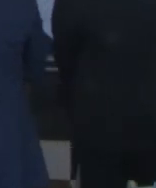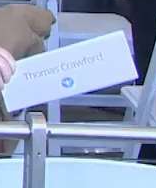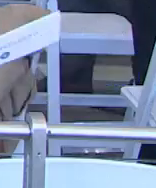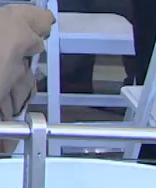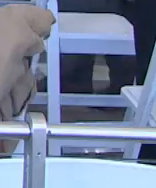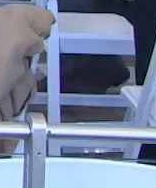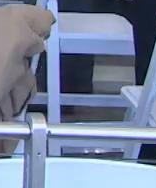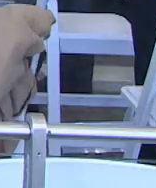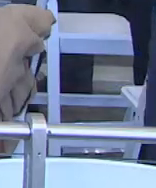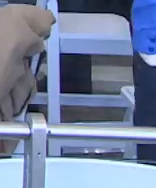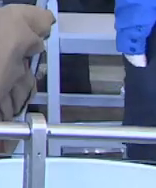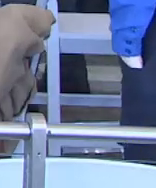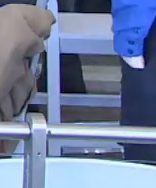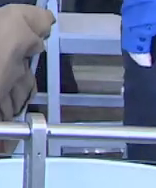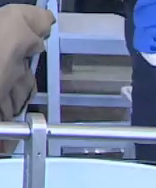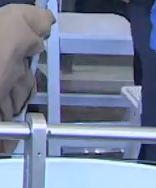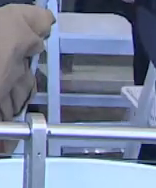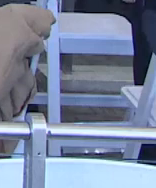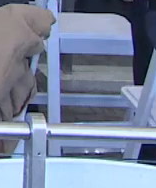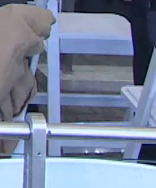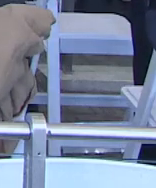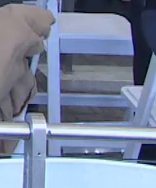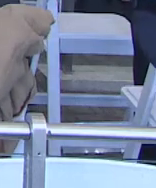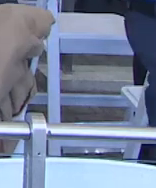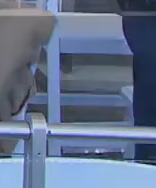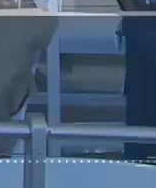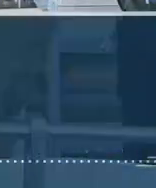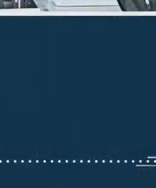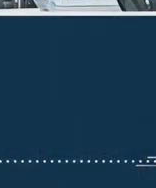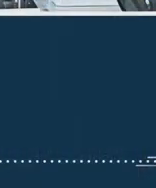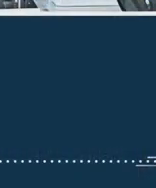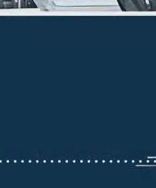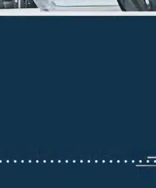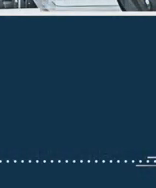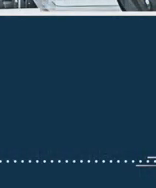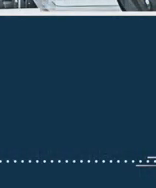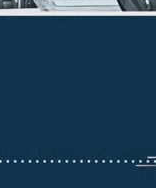Thank you so much, sir. You served the Postcard and TSA and the